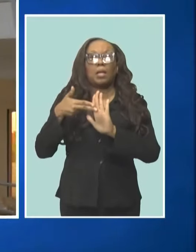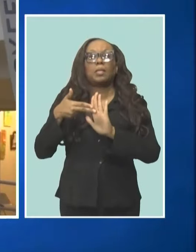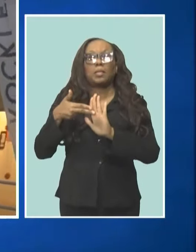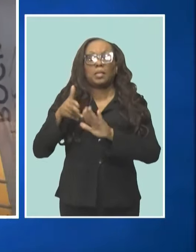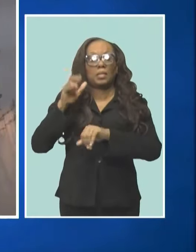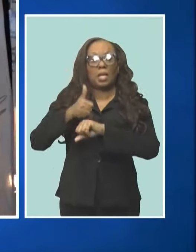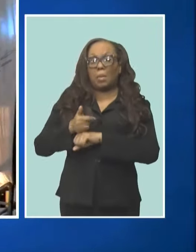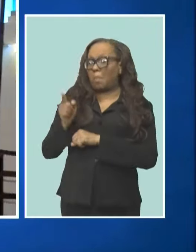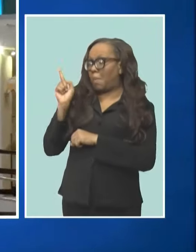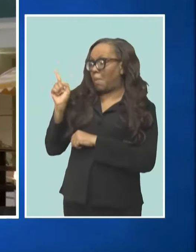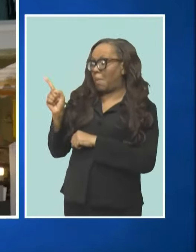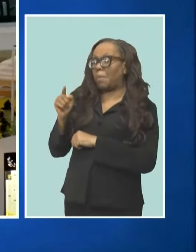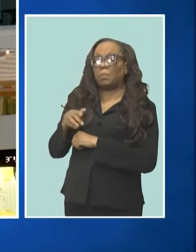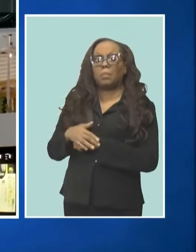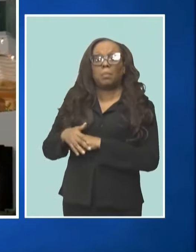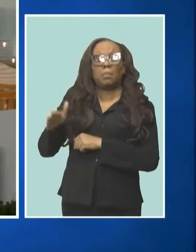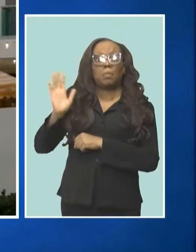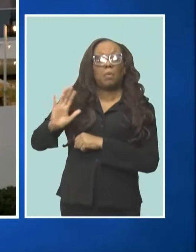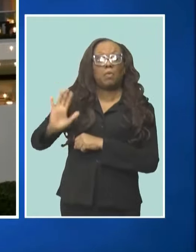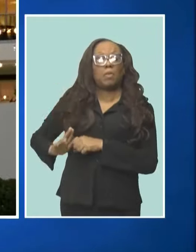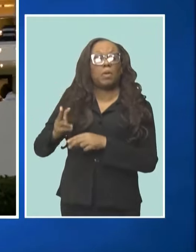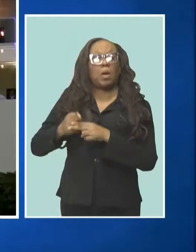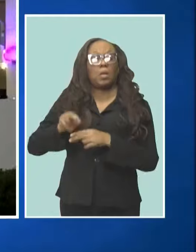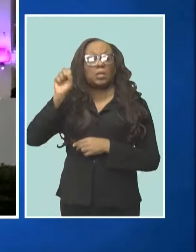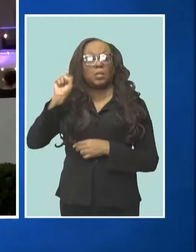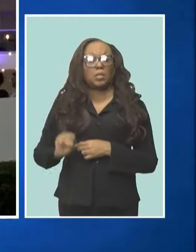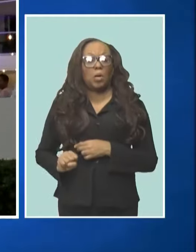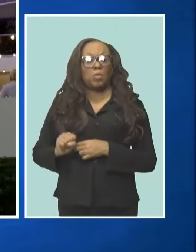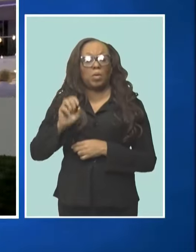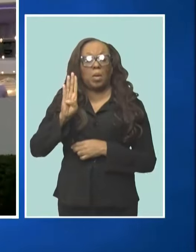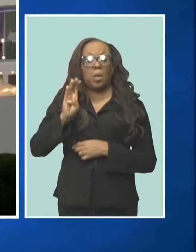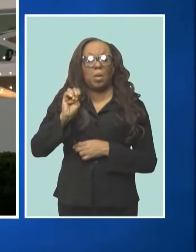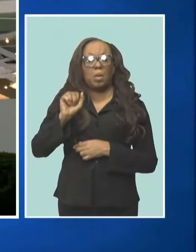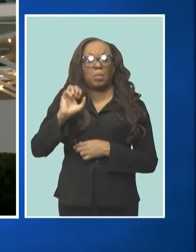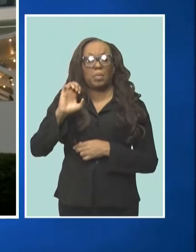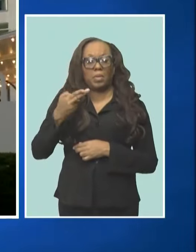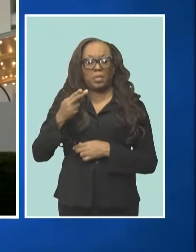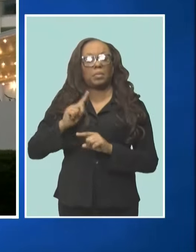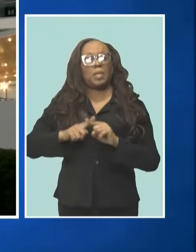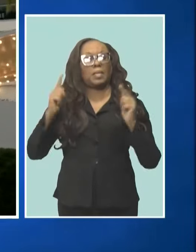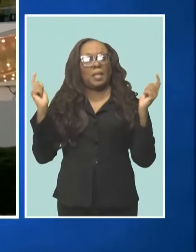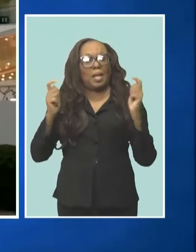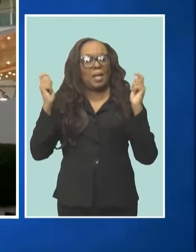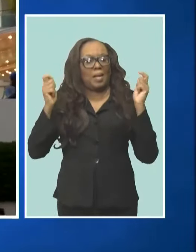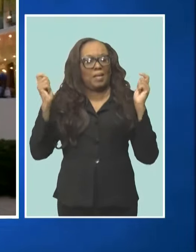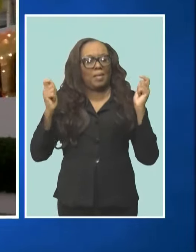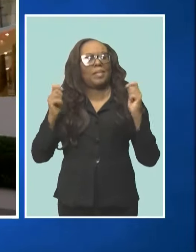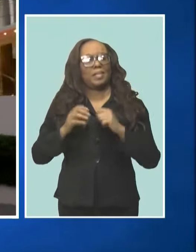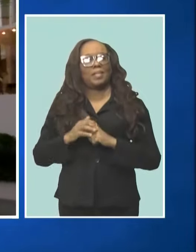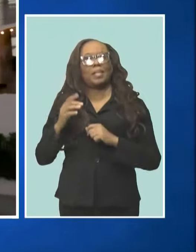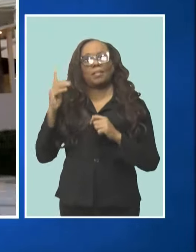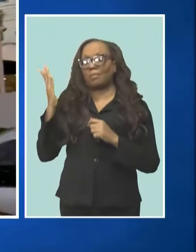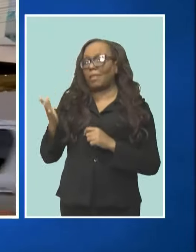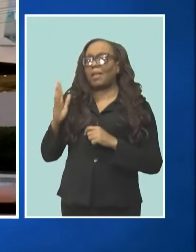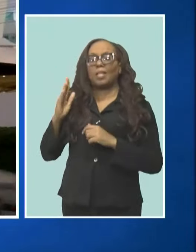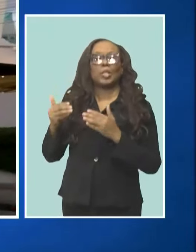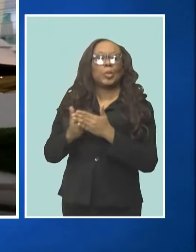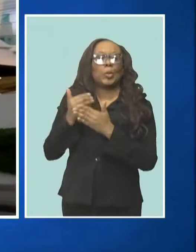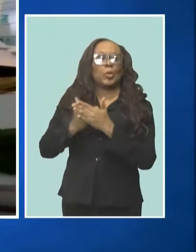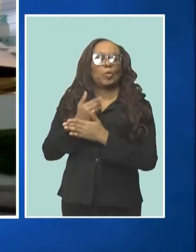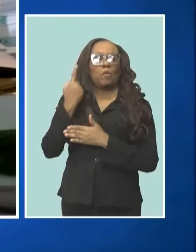boutique property, formerly the South Beach Hotel, celebrated the anniversary with a reception dubbed Pomposette. Since